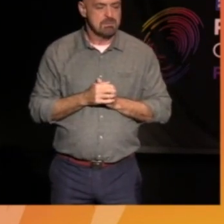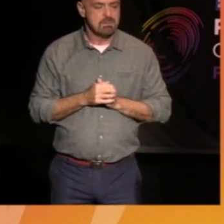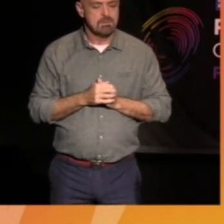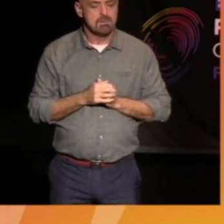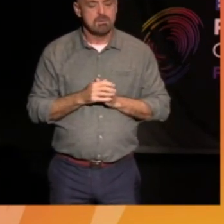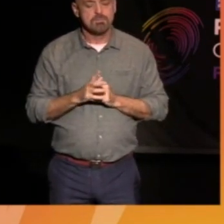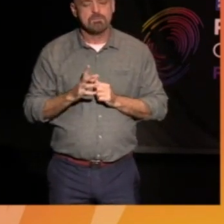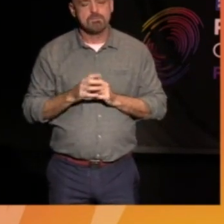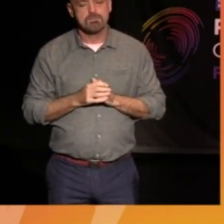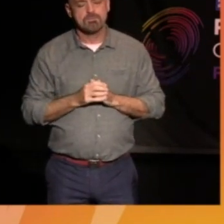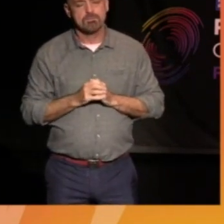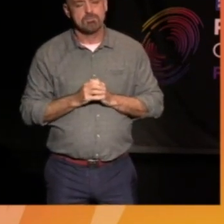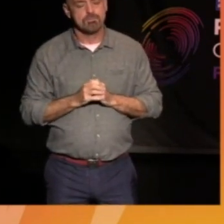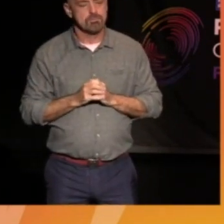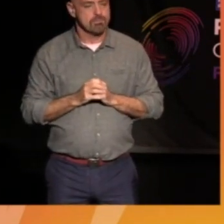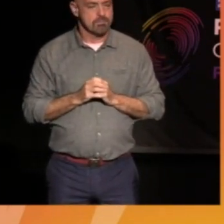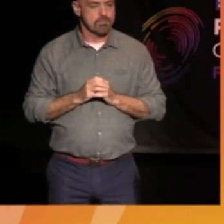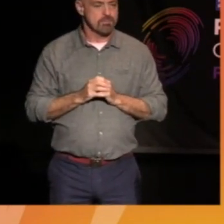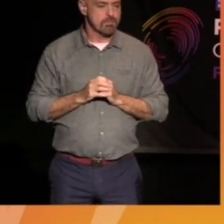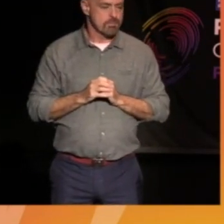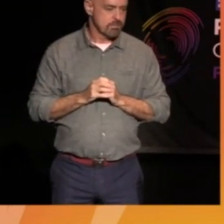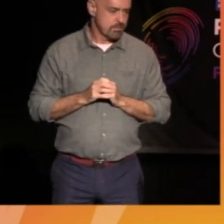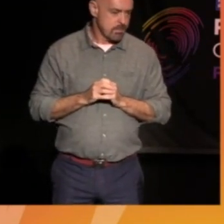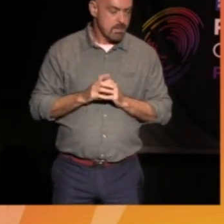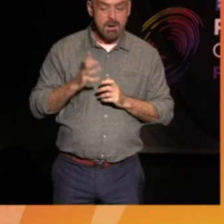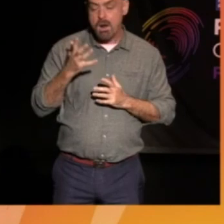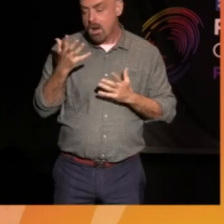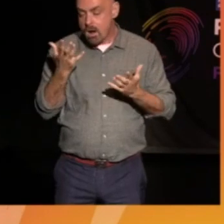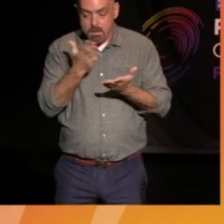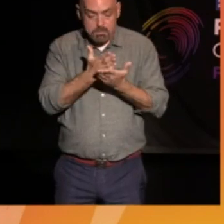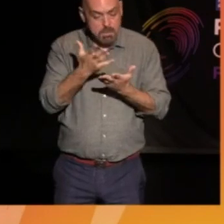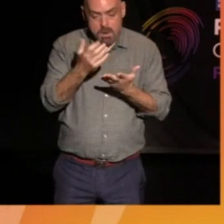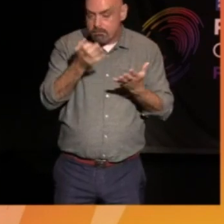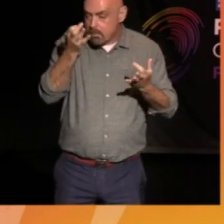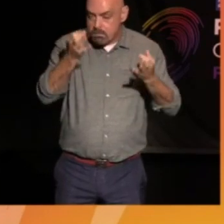But there could be some other political reasons, definitely.